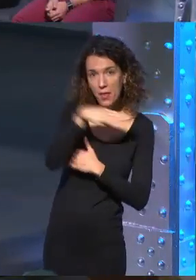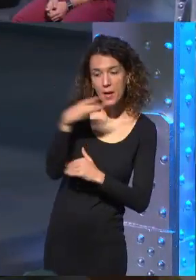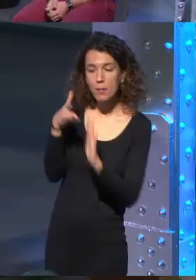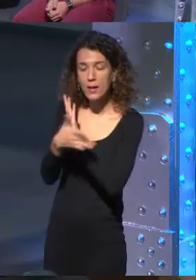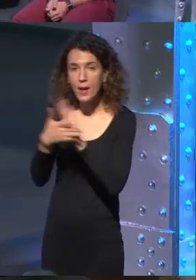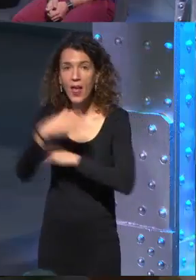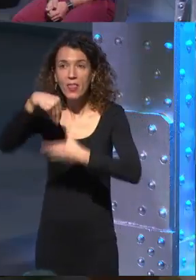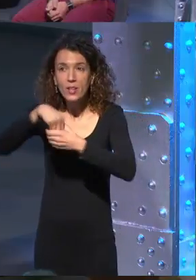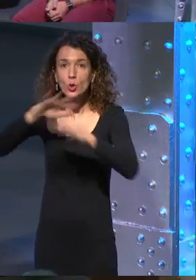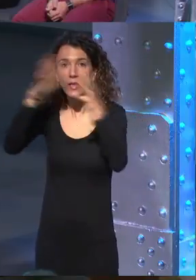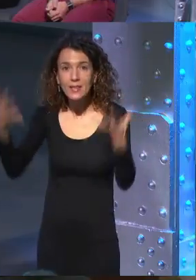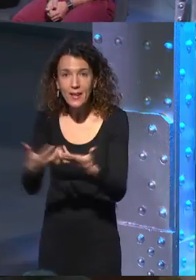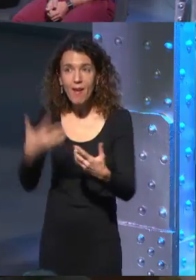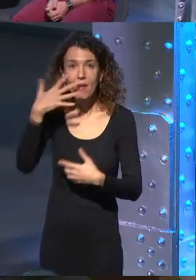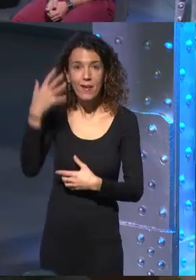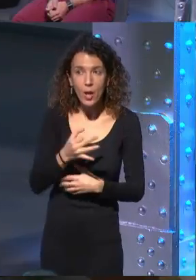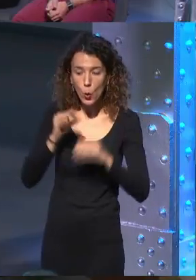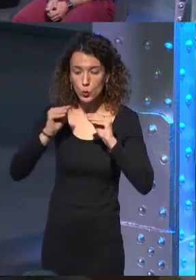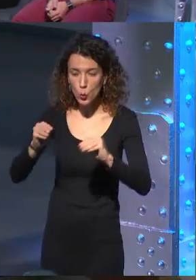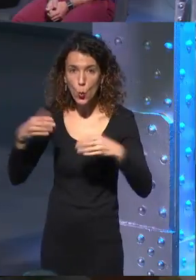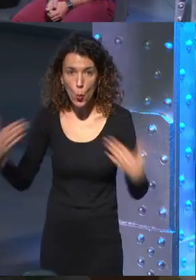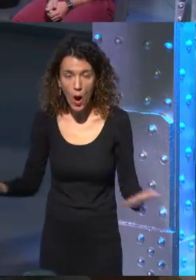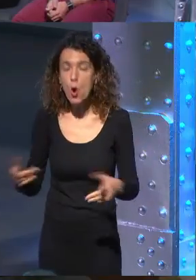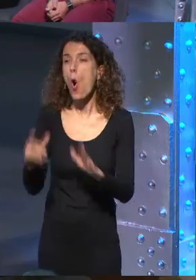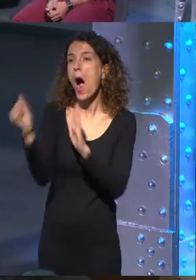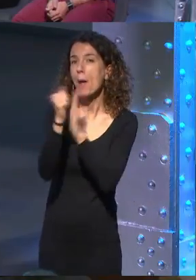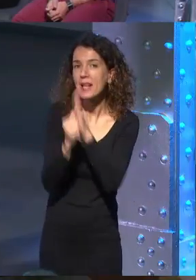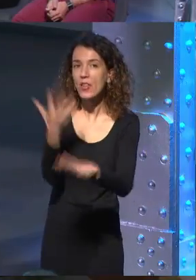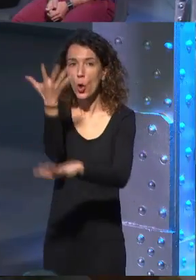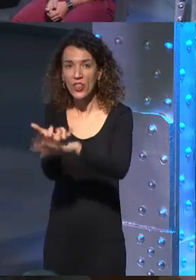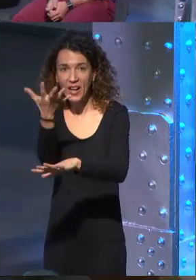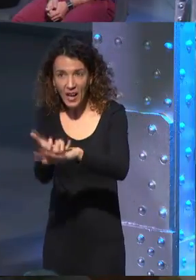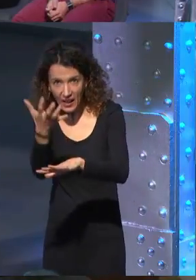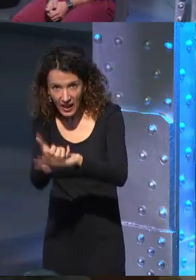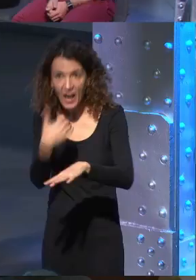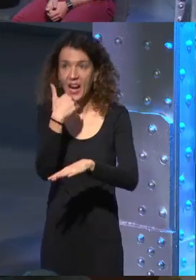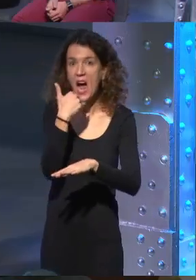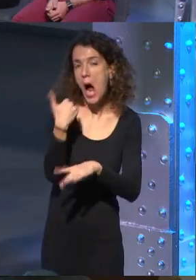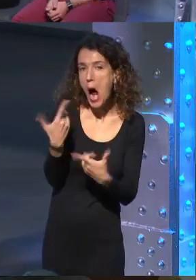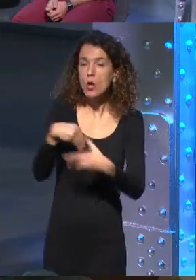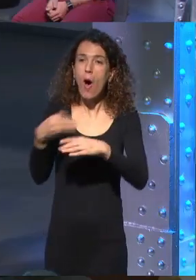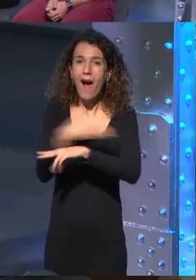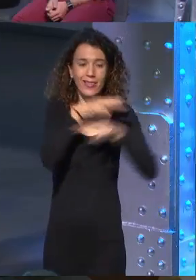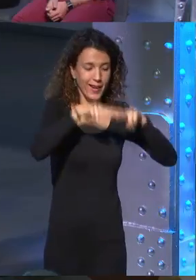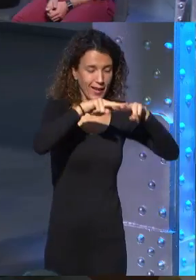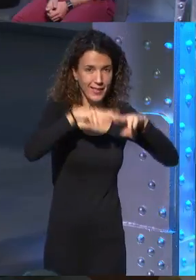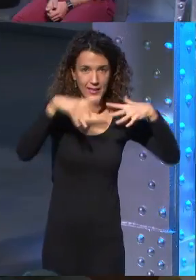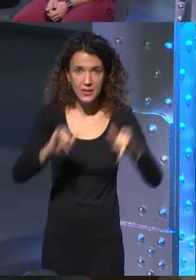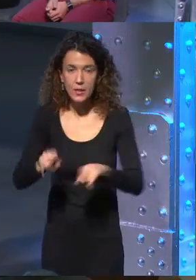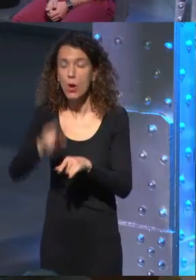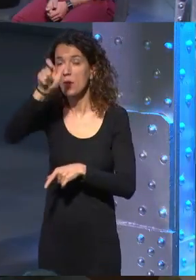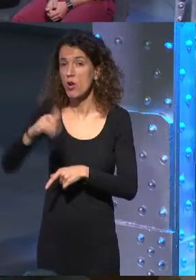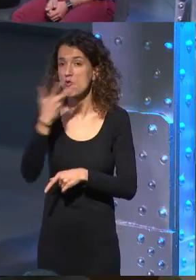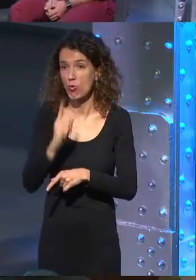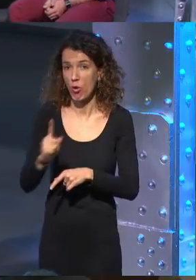been told at school about the risks of the internet, to use a specific app, to download a file